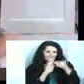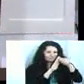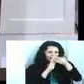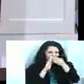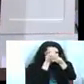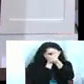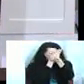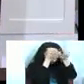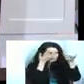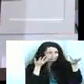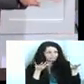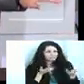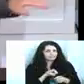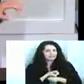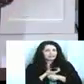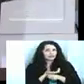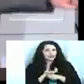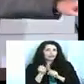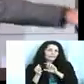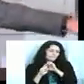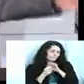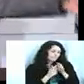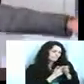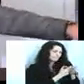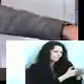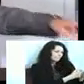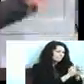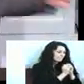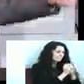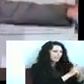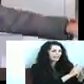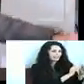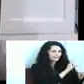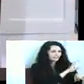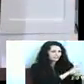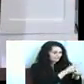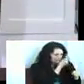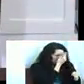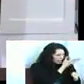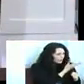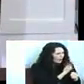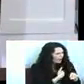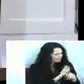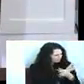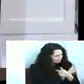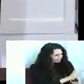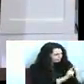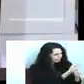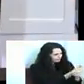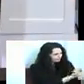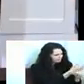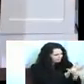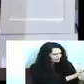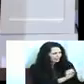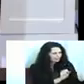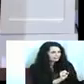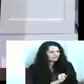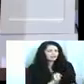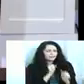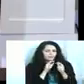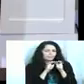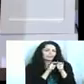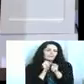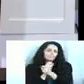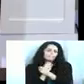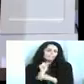women. You have to run back to the church and tell the church that hurt you, "I've been set free." You have to run back to the people who once